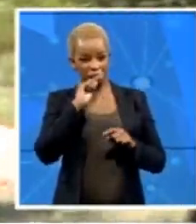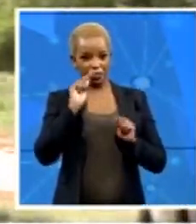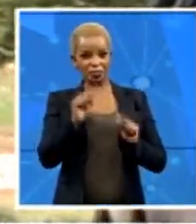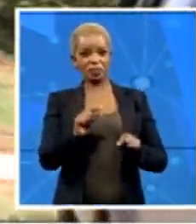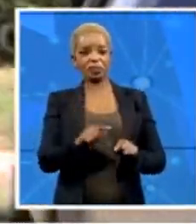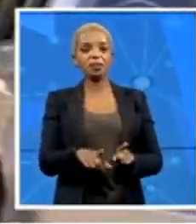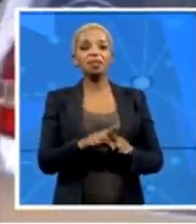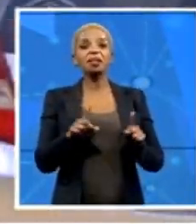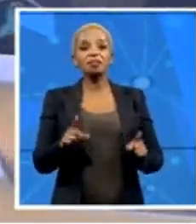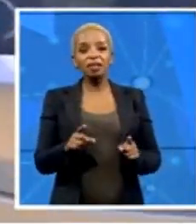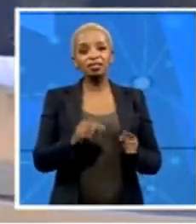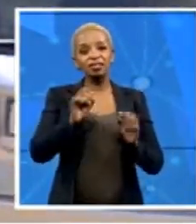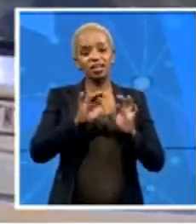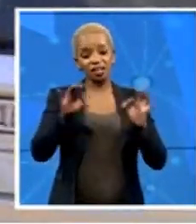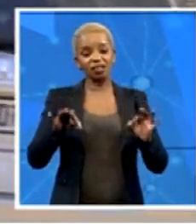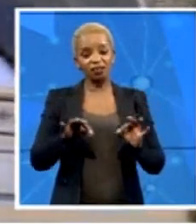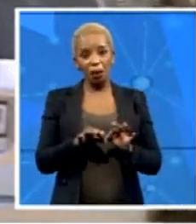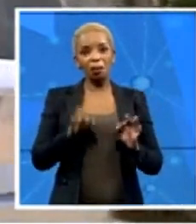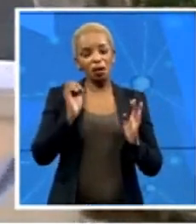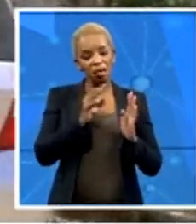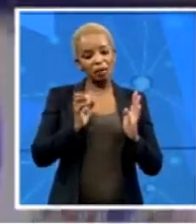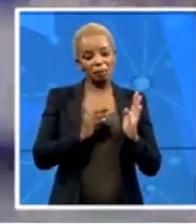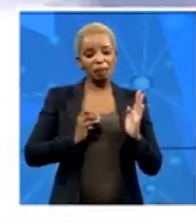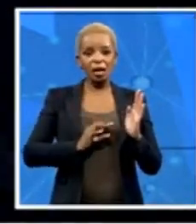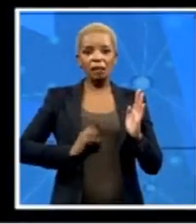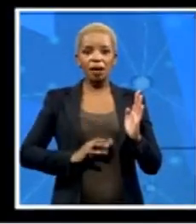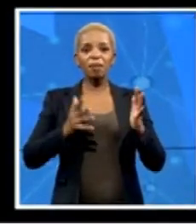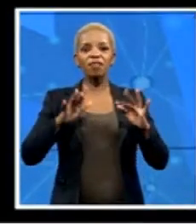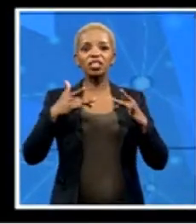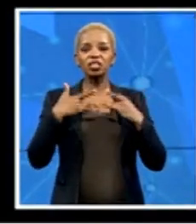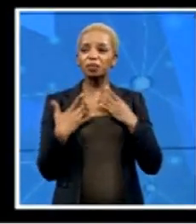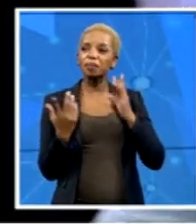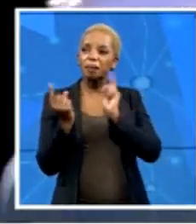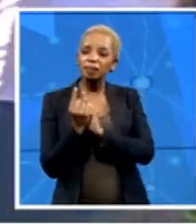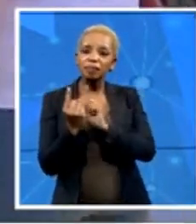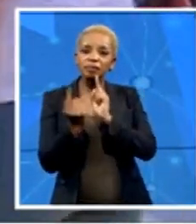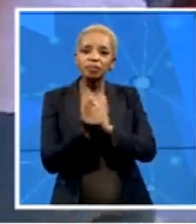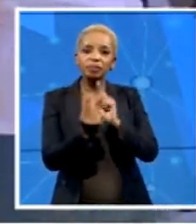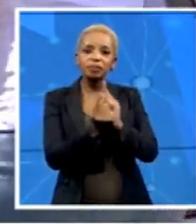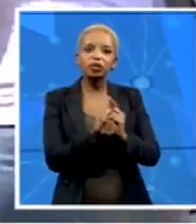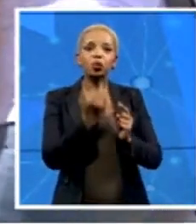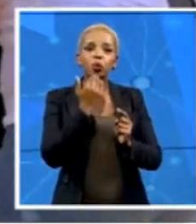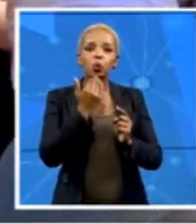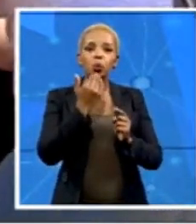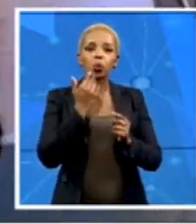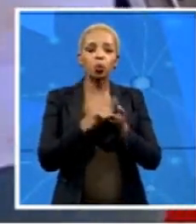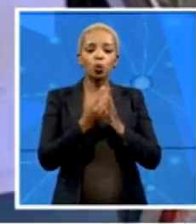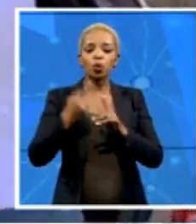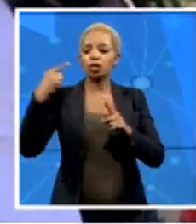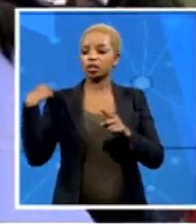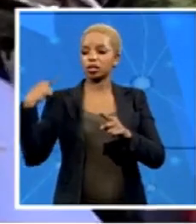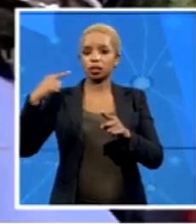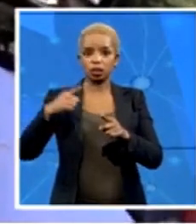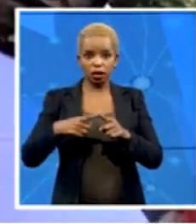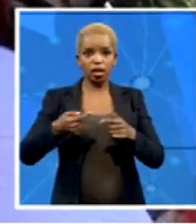you've been in contact with for the past 2 weeks. And then you really begin to realize how serious this is, because